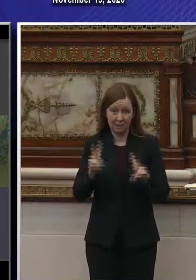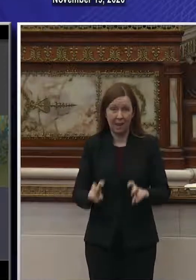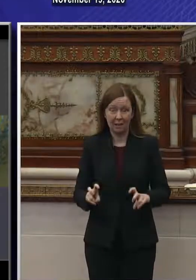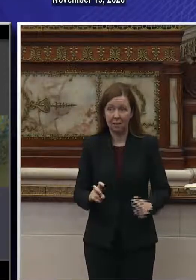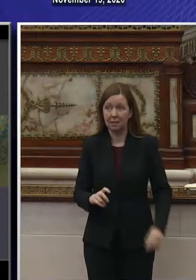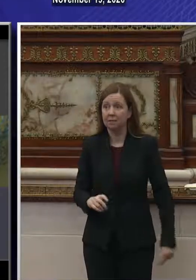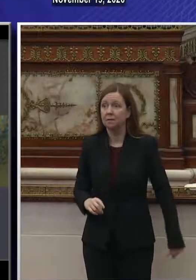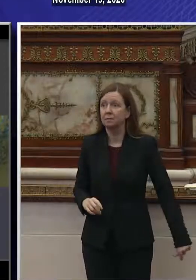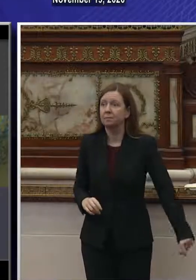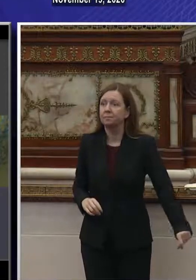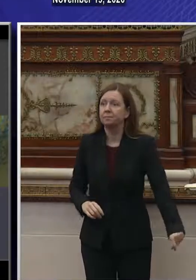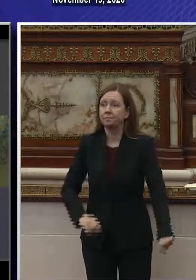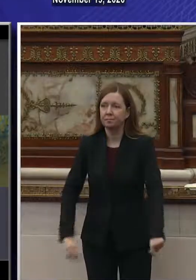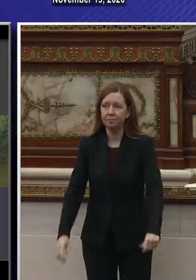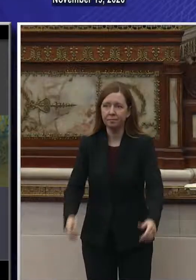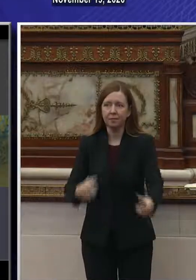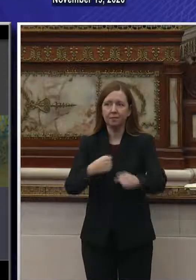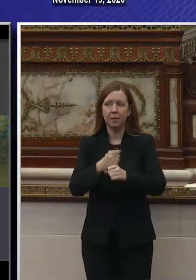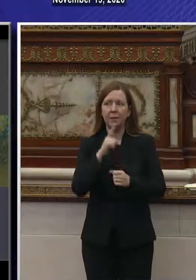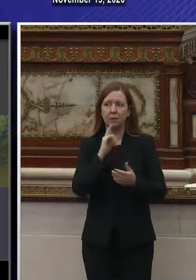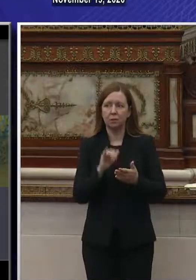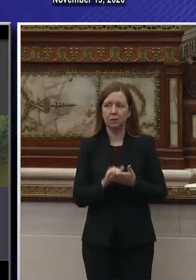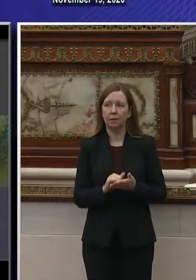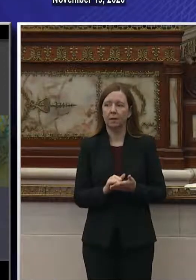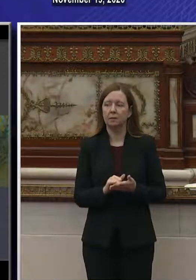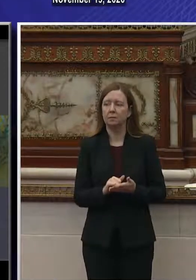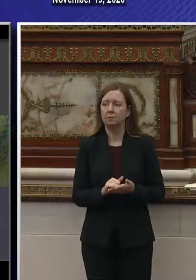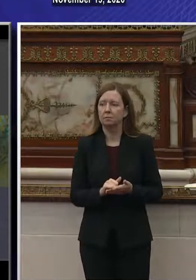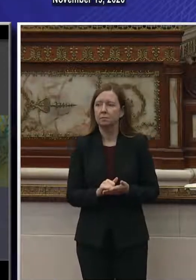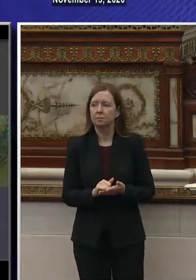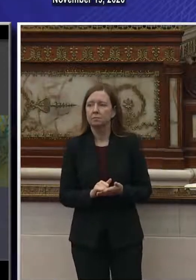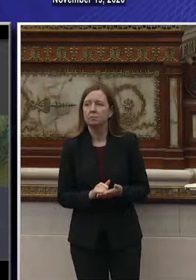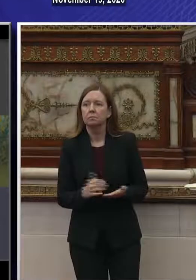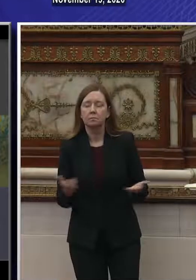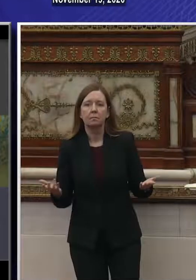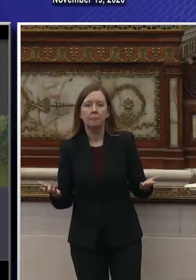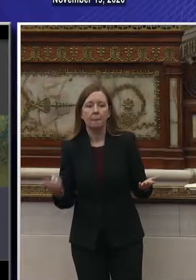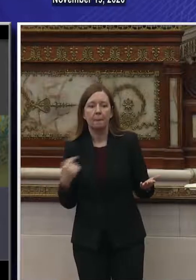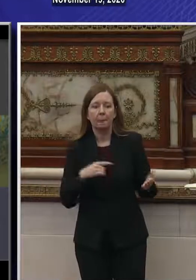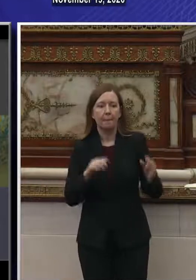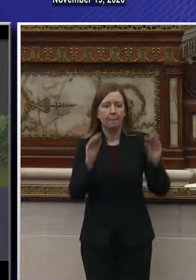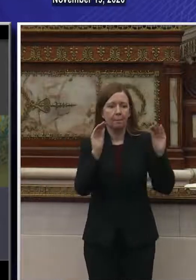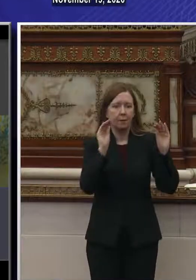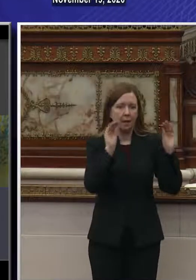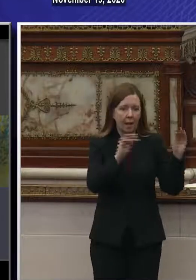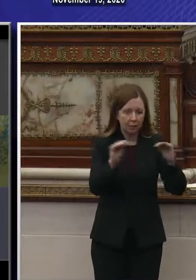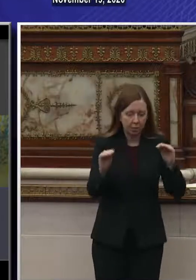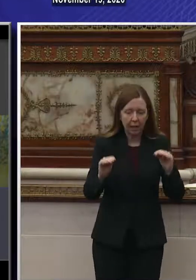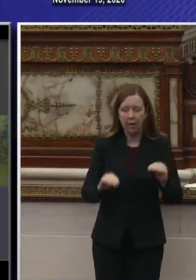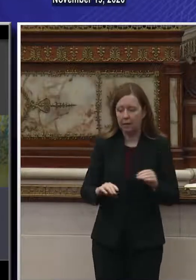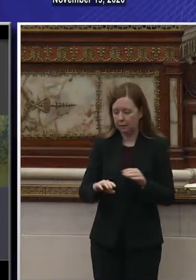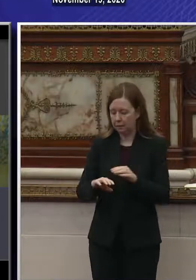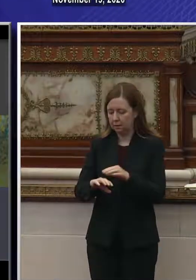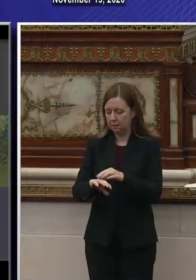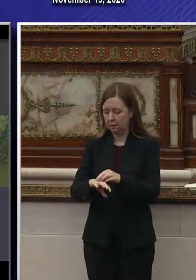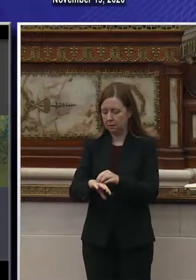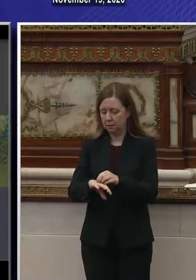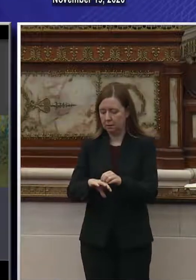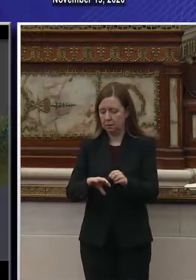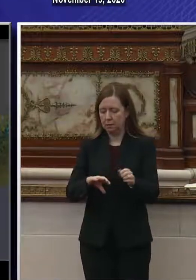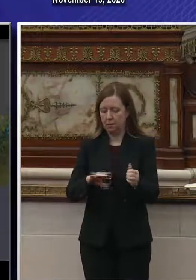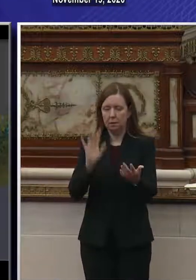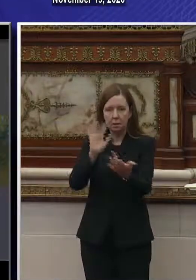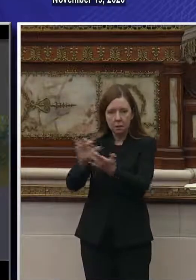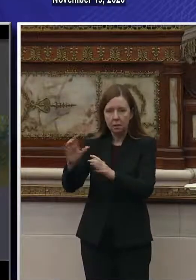analysis, making sure that we're educating, we're reaching those communities with